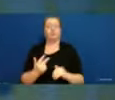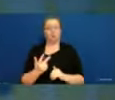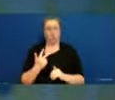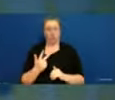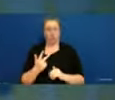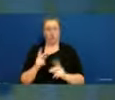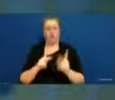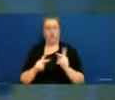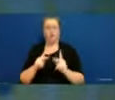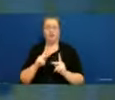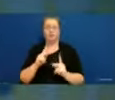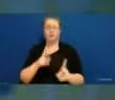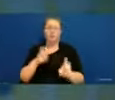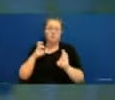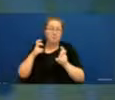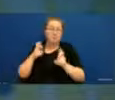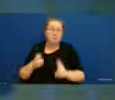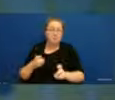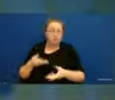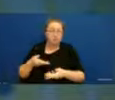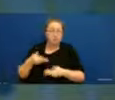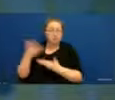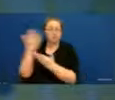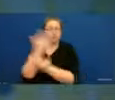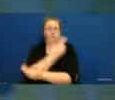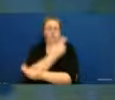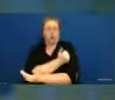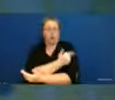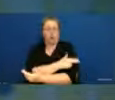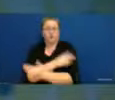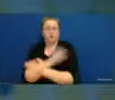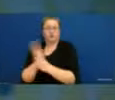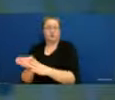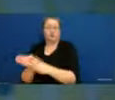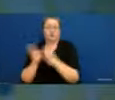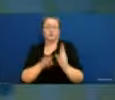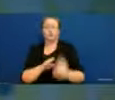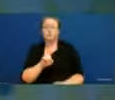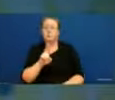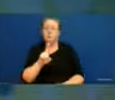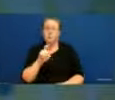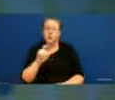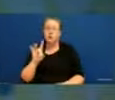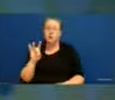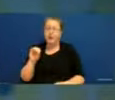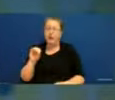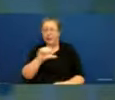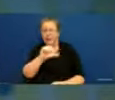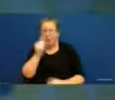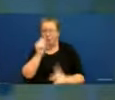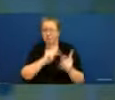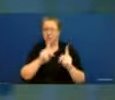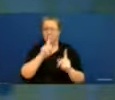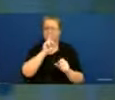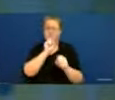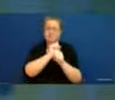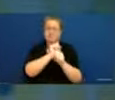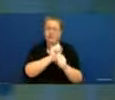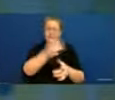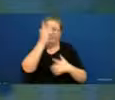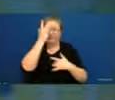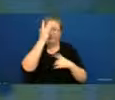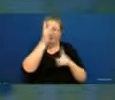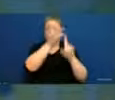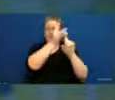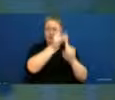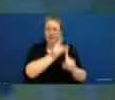180 positive cases at 2 additional group fitness studios. And 37 more